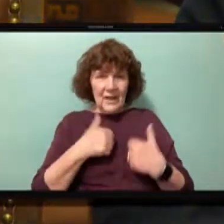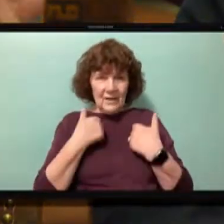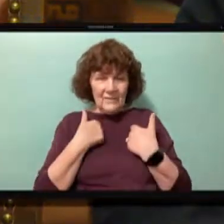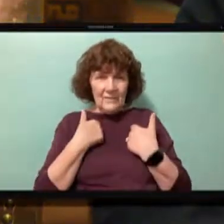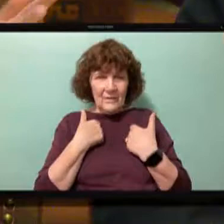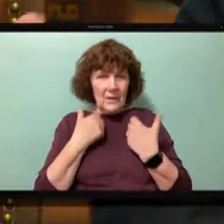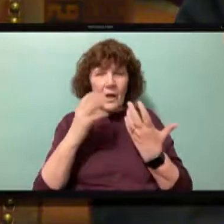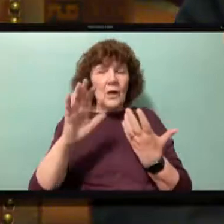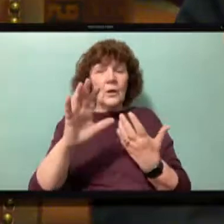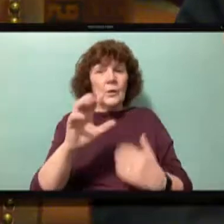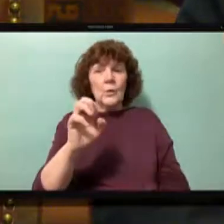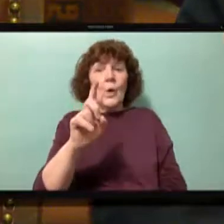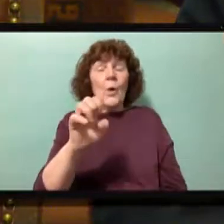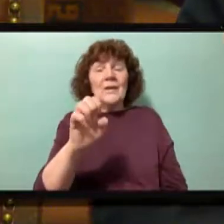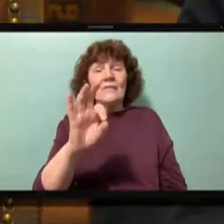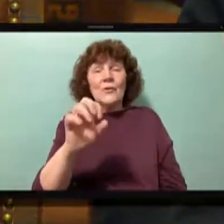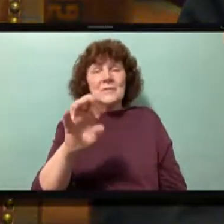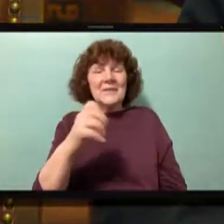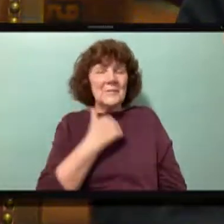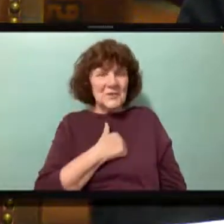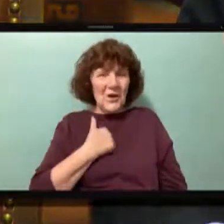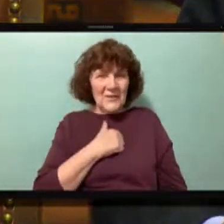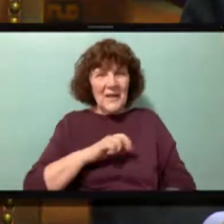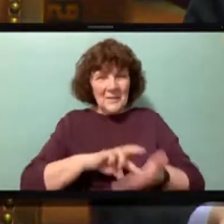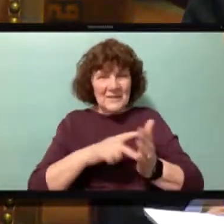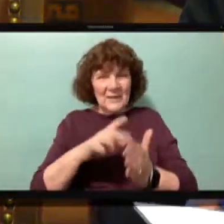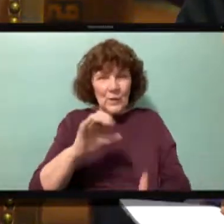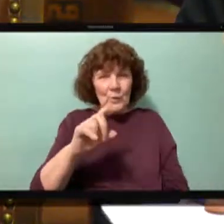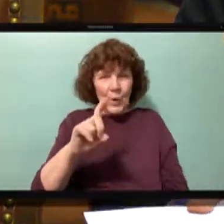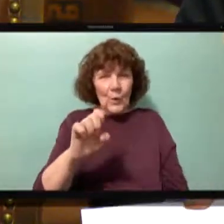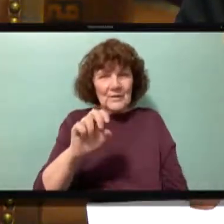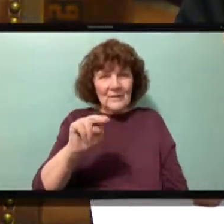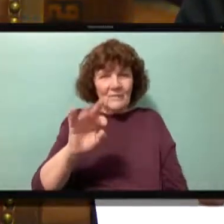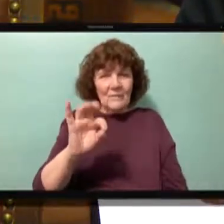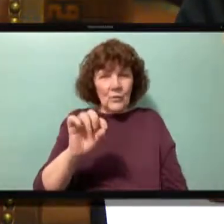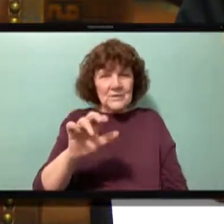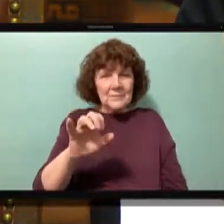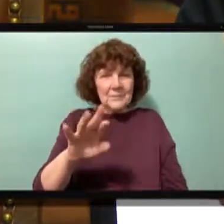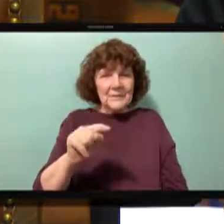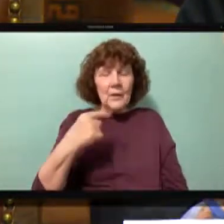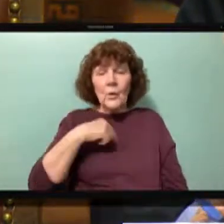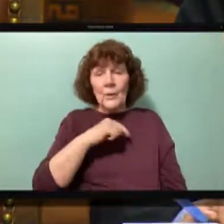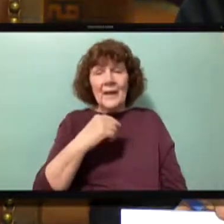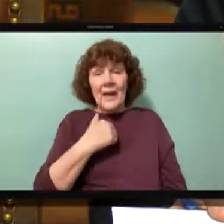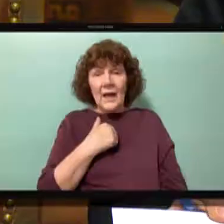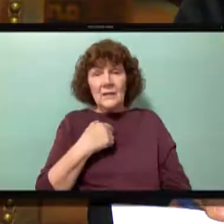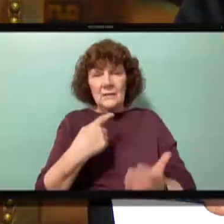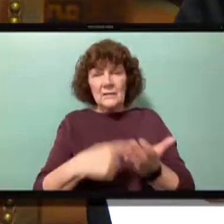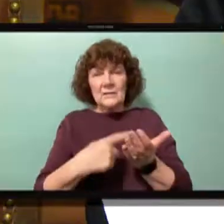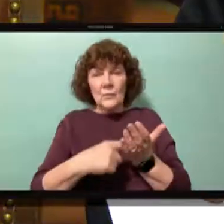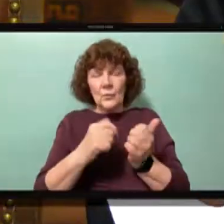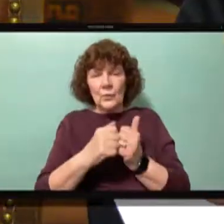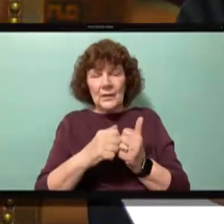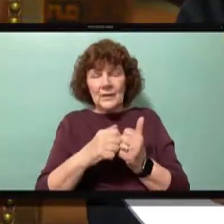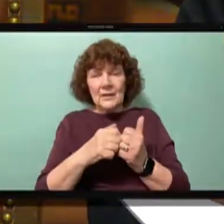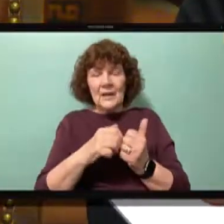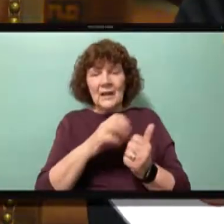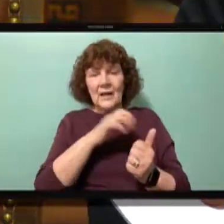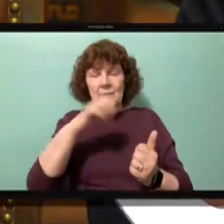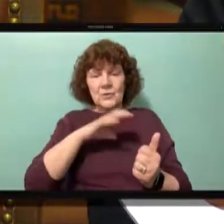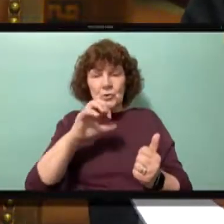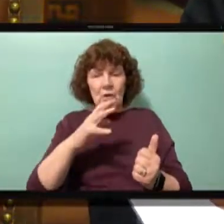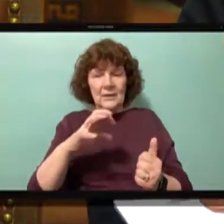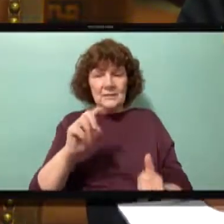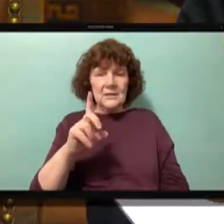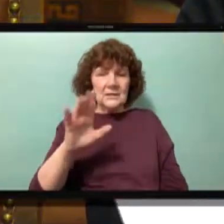code enforcement, excuse me, I'm sorry. But, you know, we had a follow-up conversation with Councilman Charland in his office to better understand what